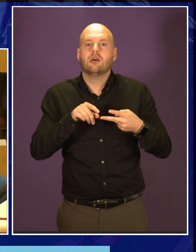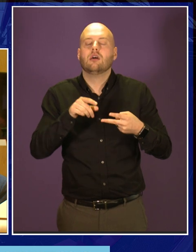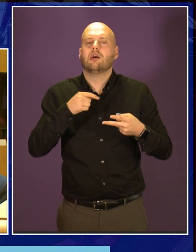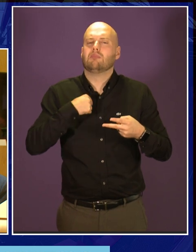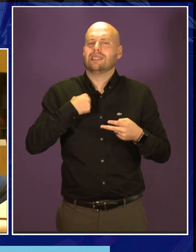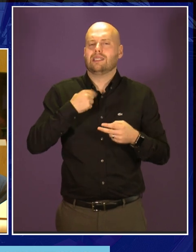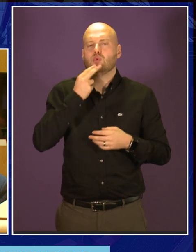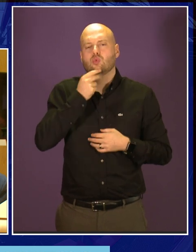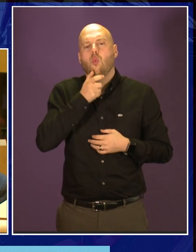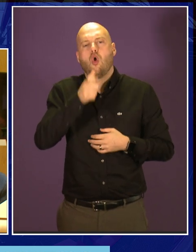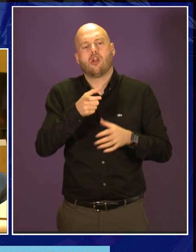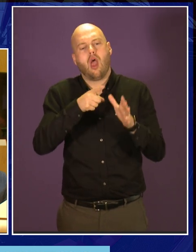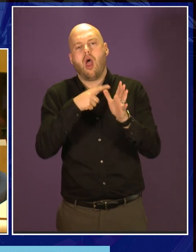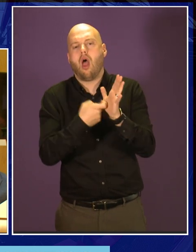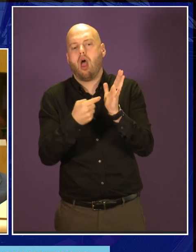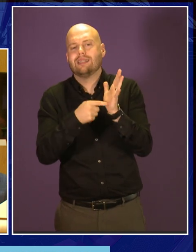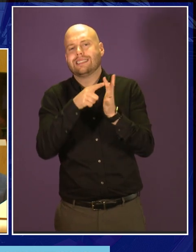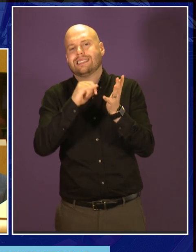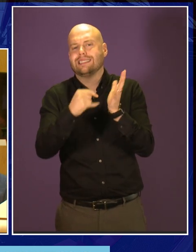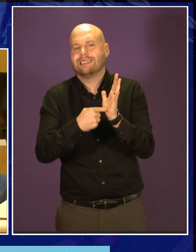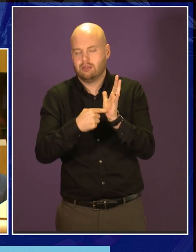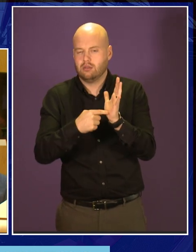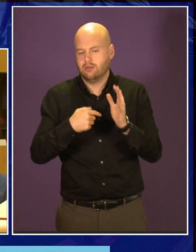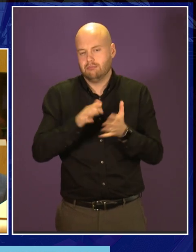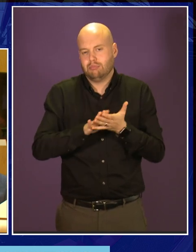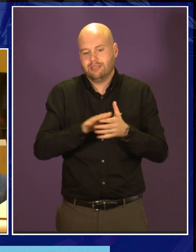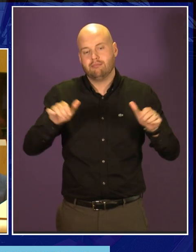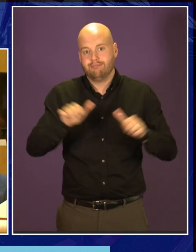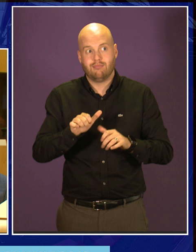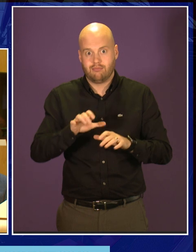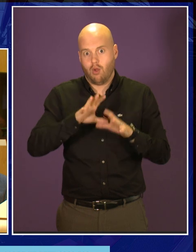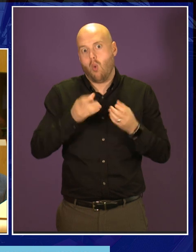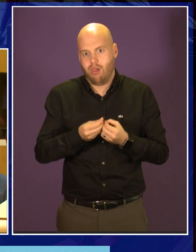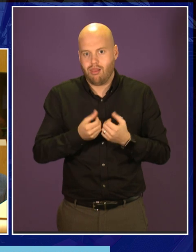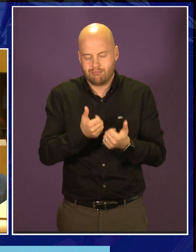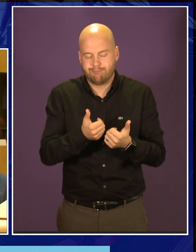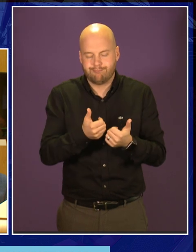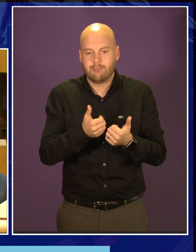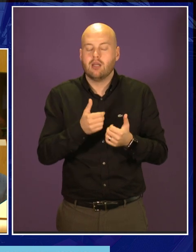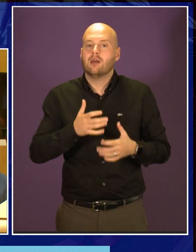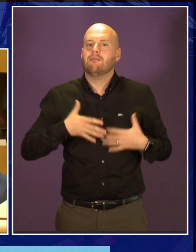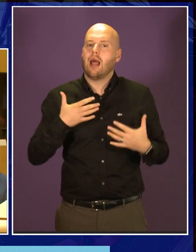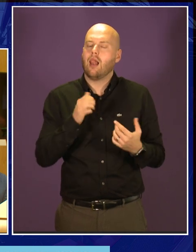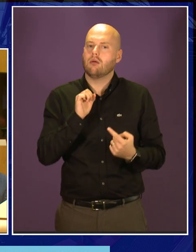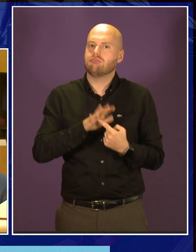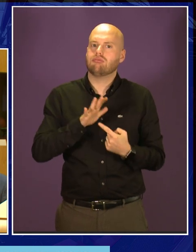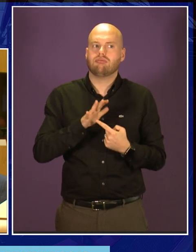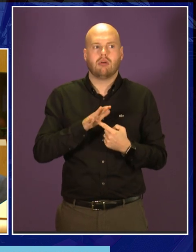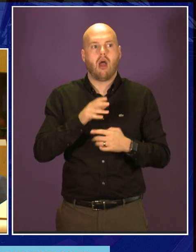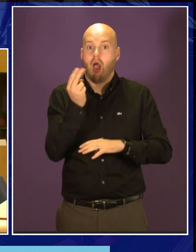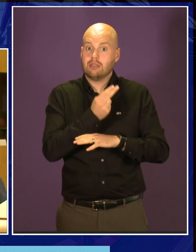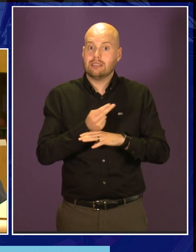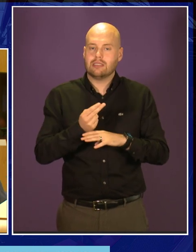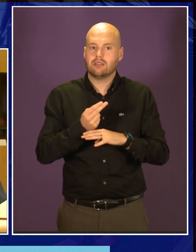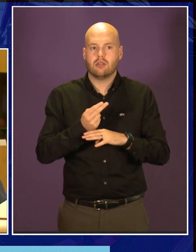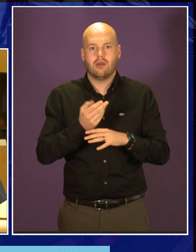all arts and cultural practitioners, what emerged from the roundtables was the imperative for including the kind of experiential